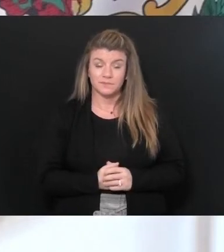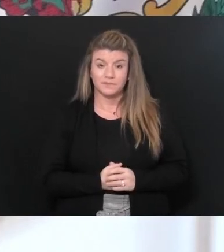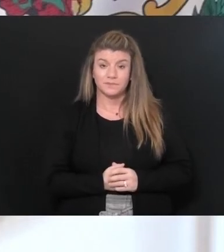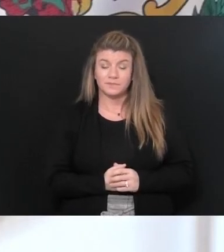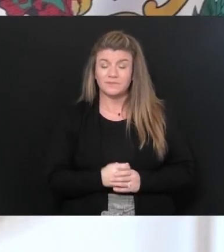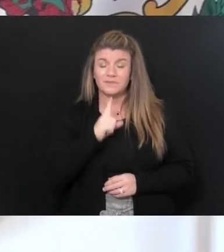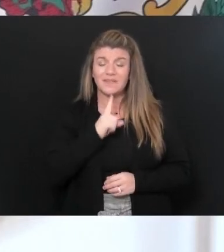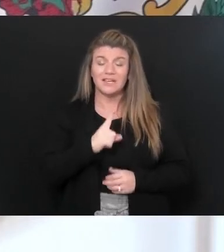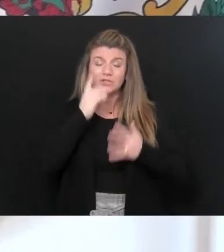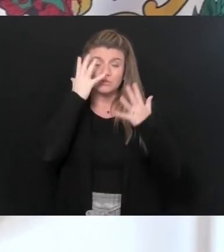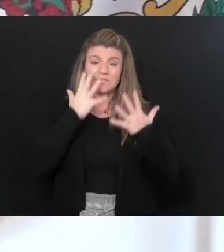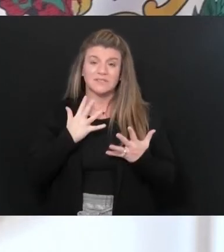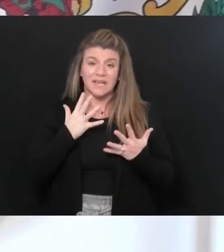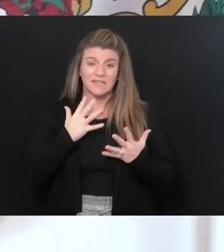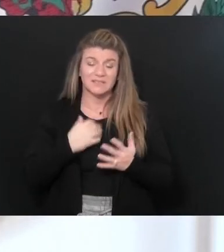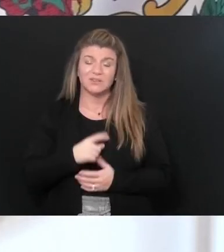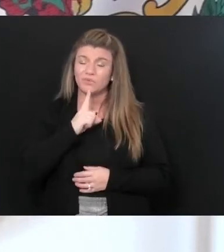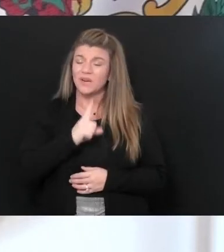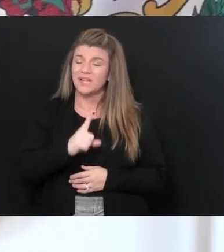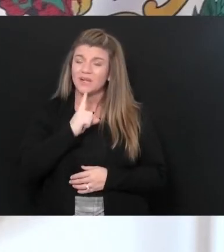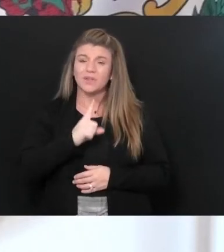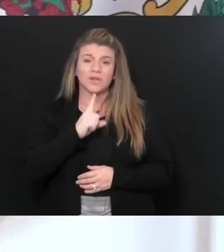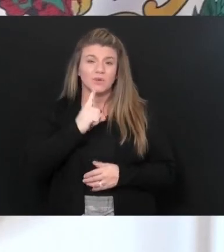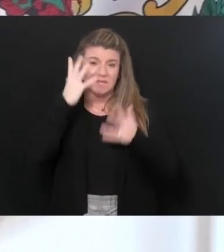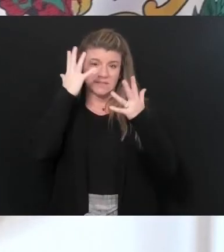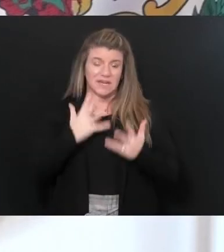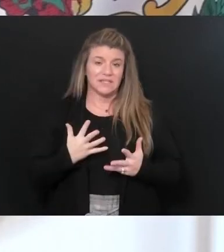It's really sad. Really, really sad.